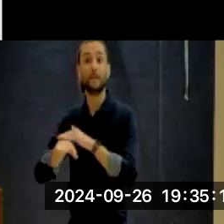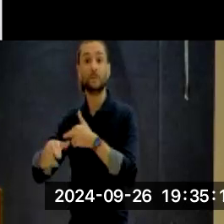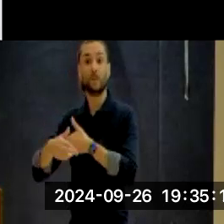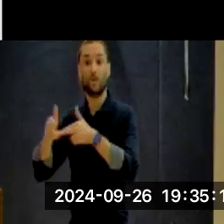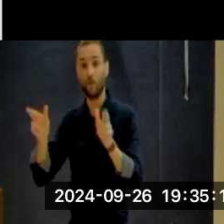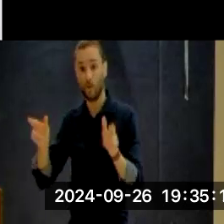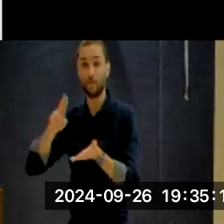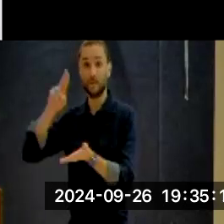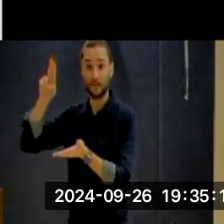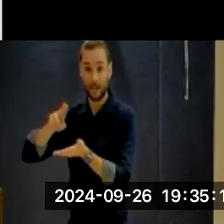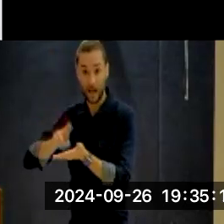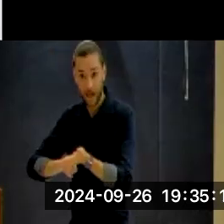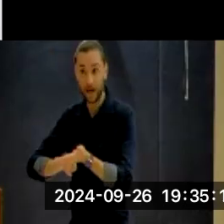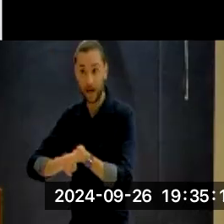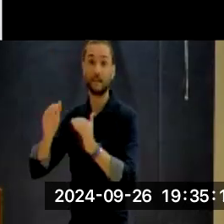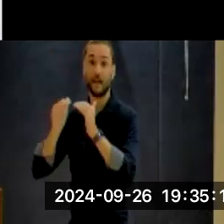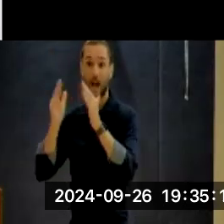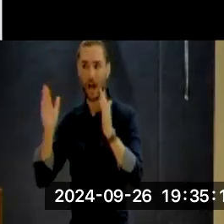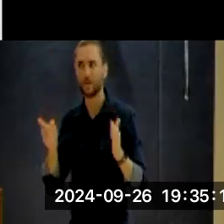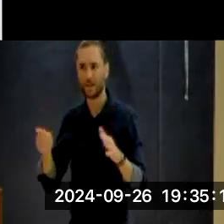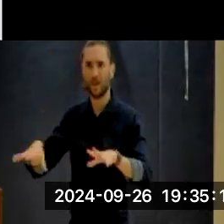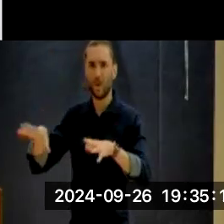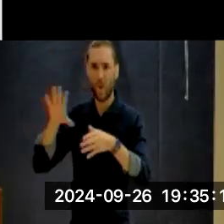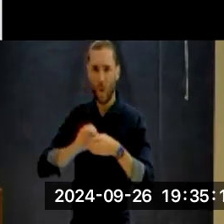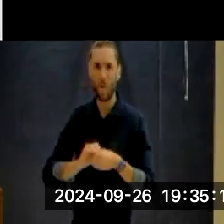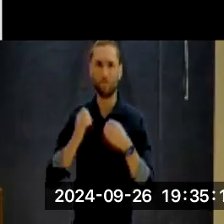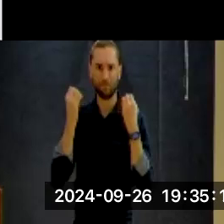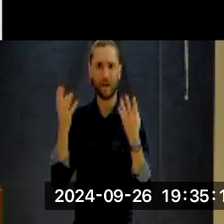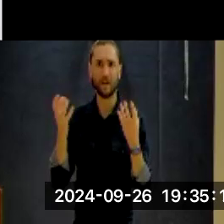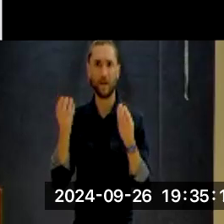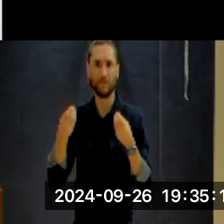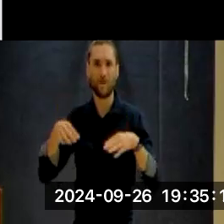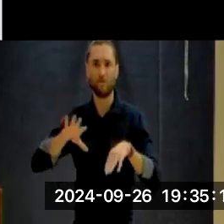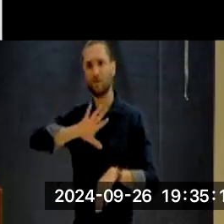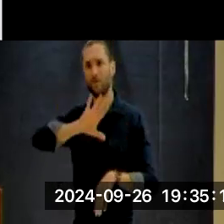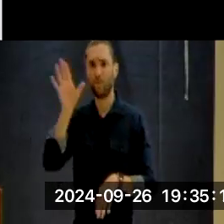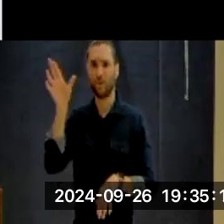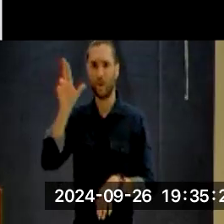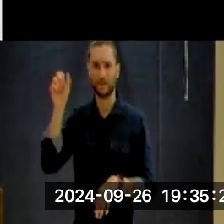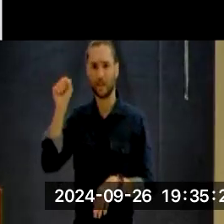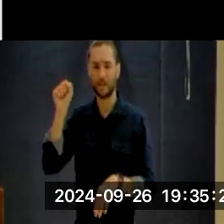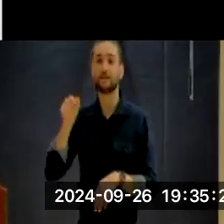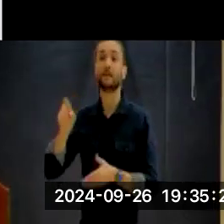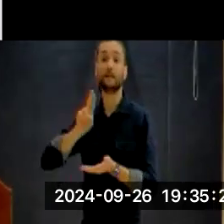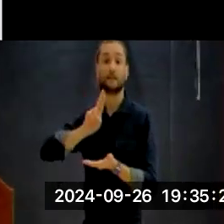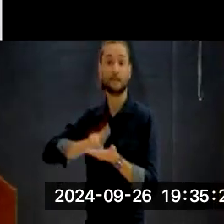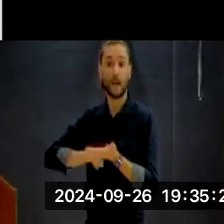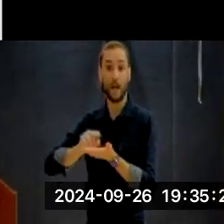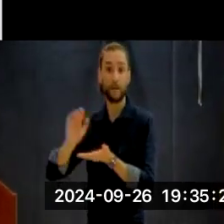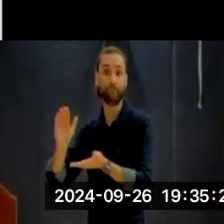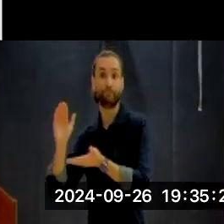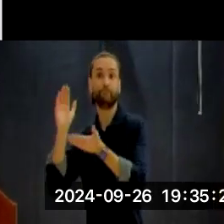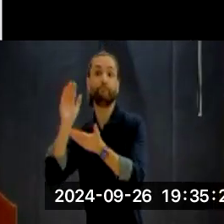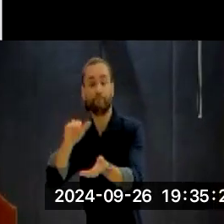and his properties, which he owned a lot of properties around the United States, and over to them, which we found